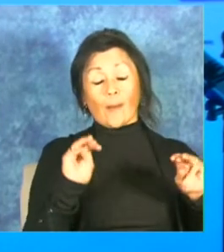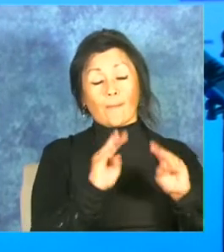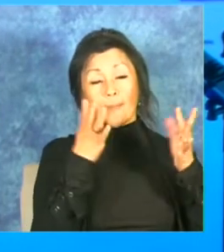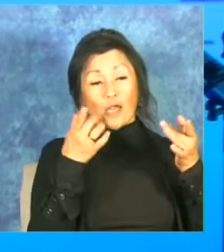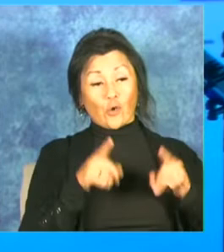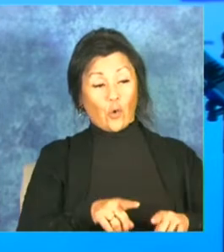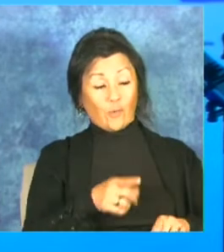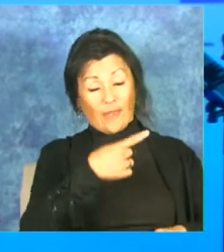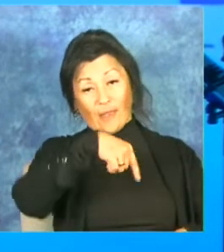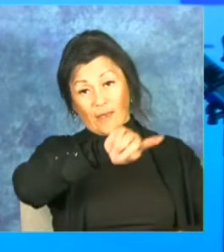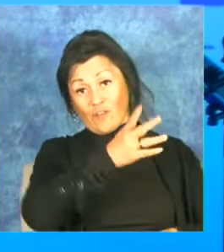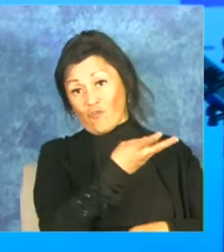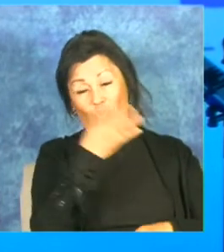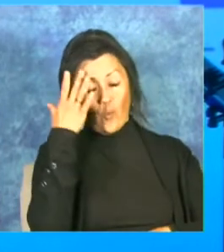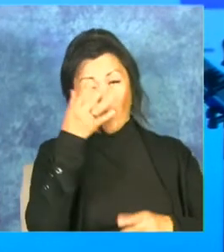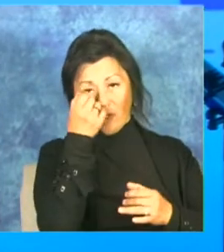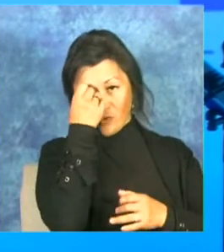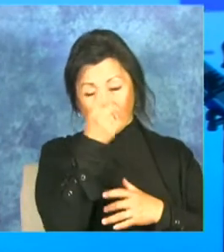will understand.